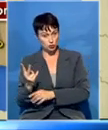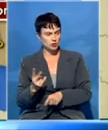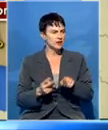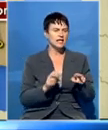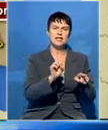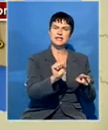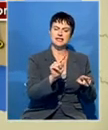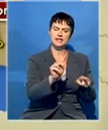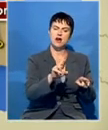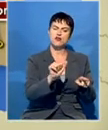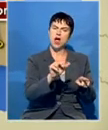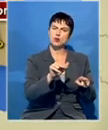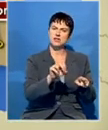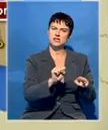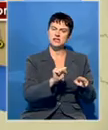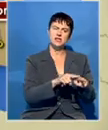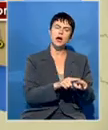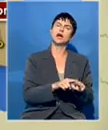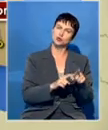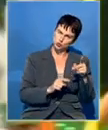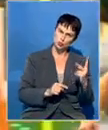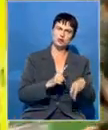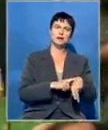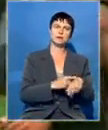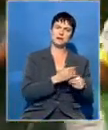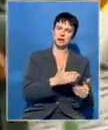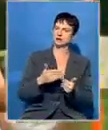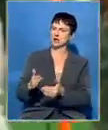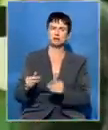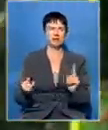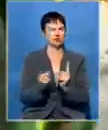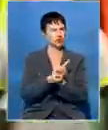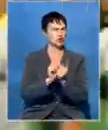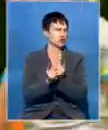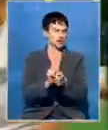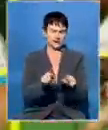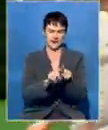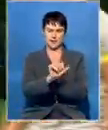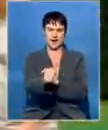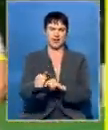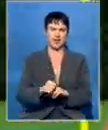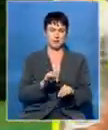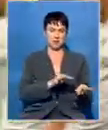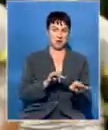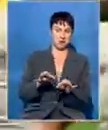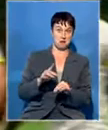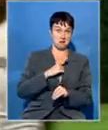2 starts. So Bismarck's definitely going to play again. And the same with the other players. While the changes can be viewed as massive calls,